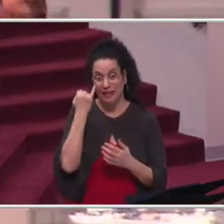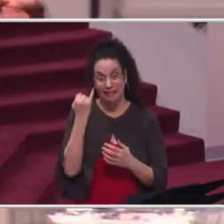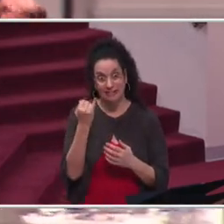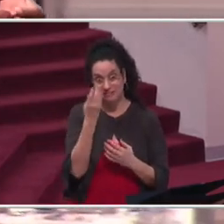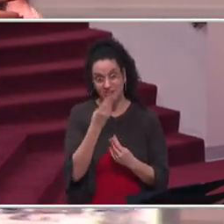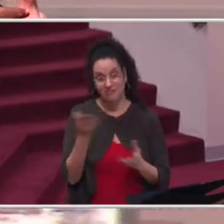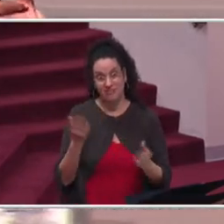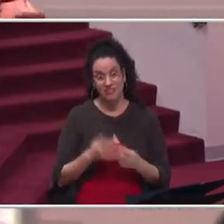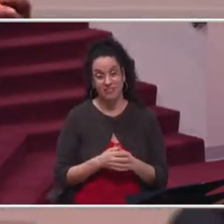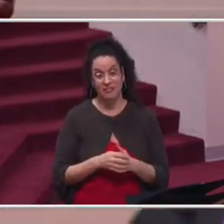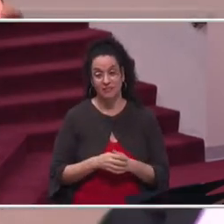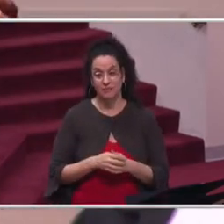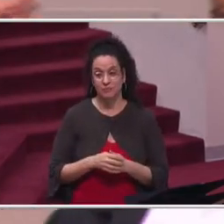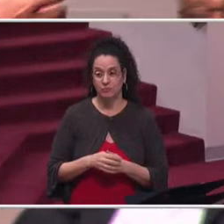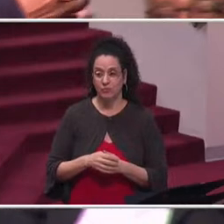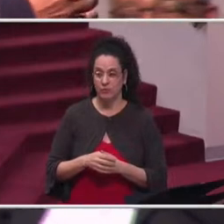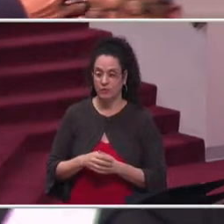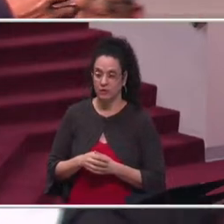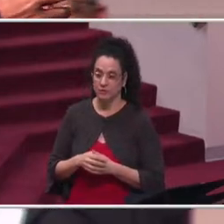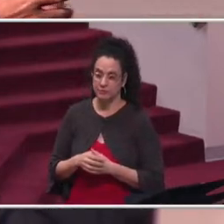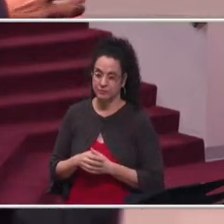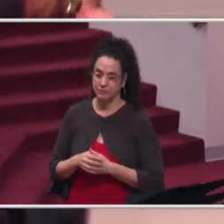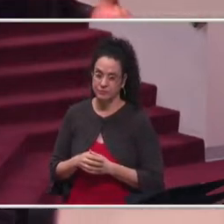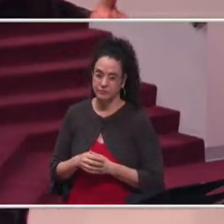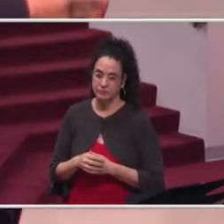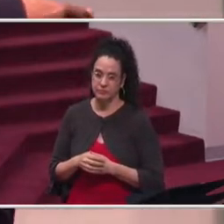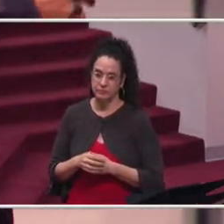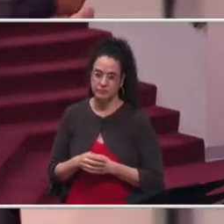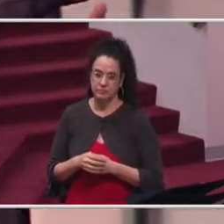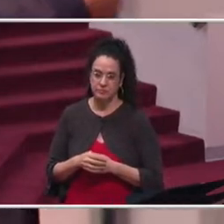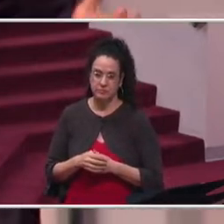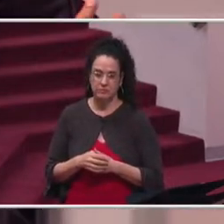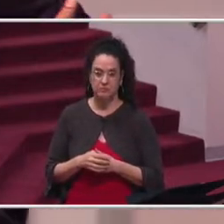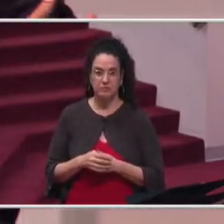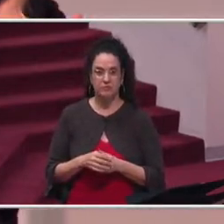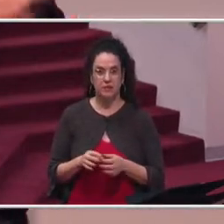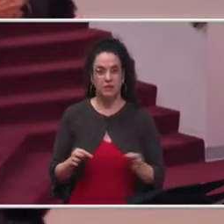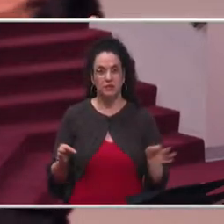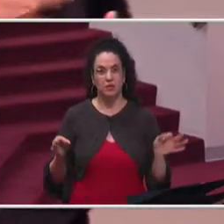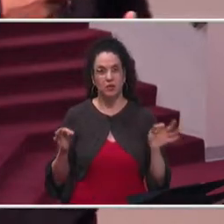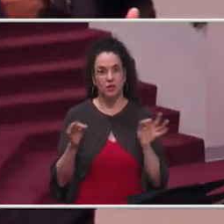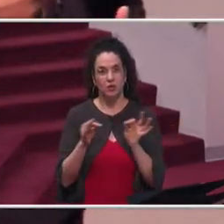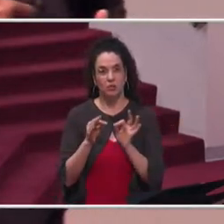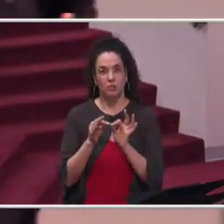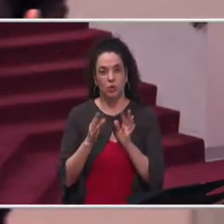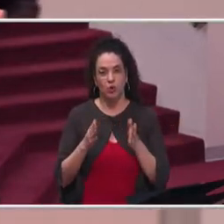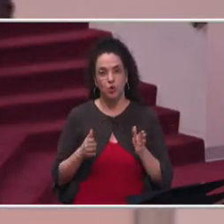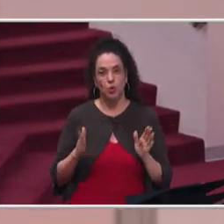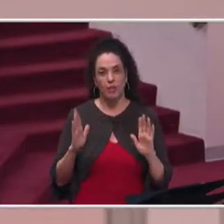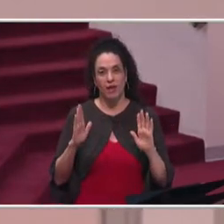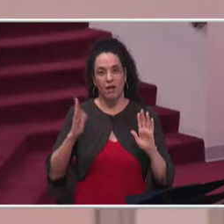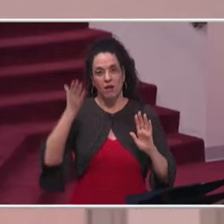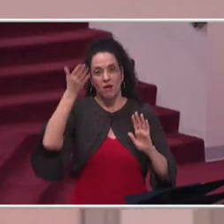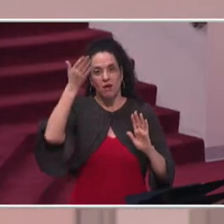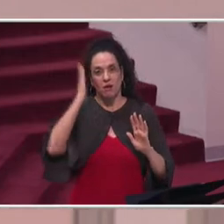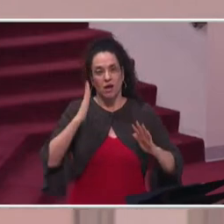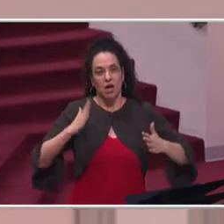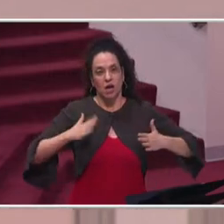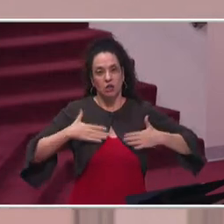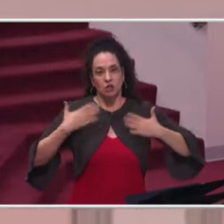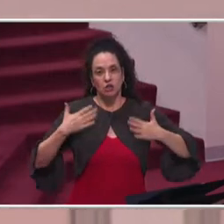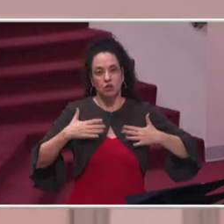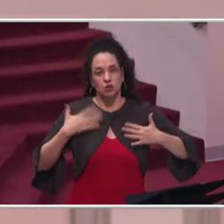Then be willing to allow the joy of God to permeate in your